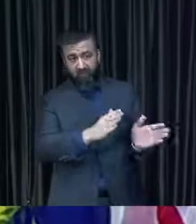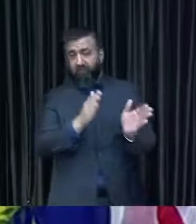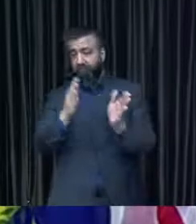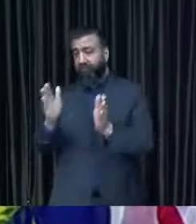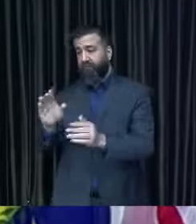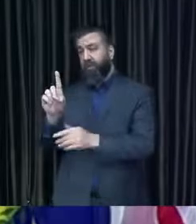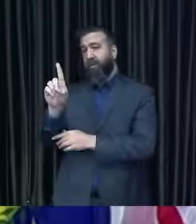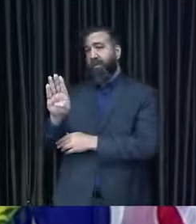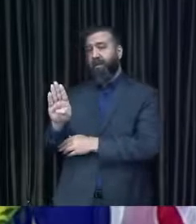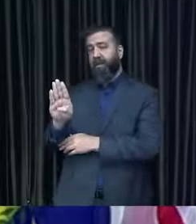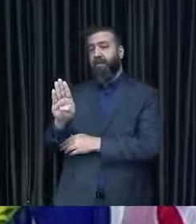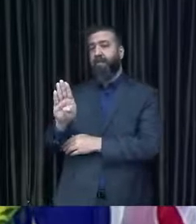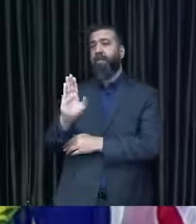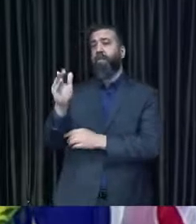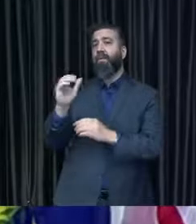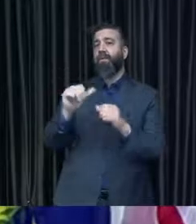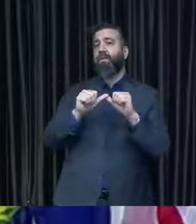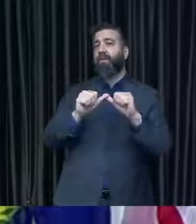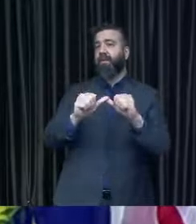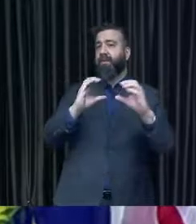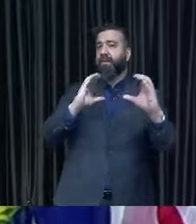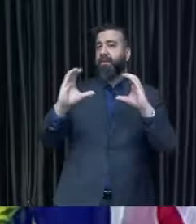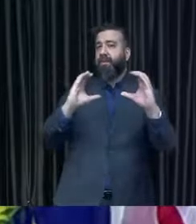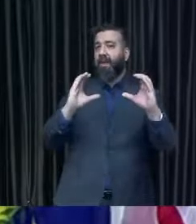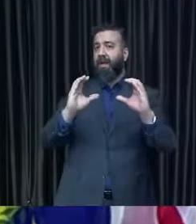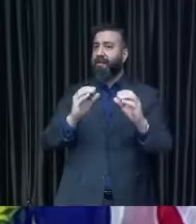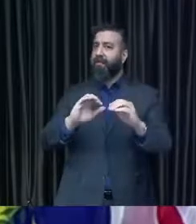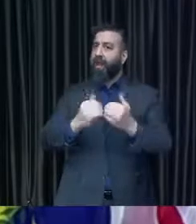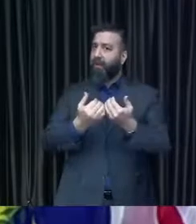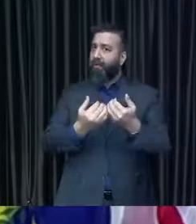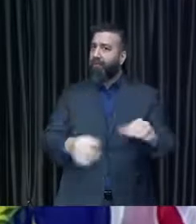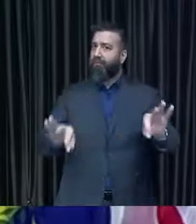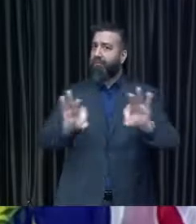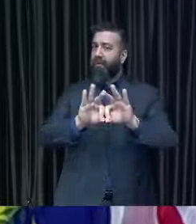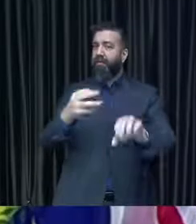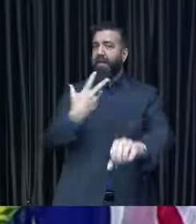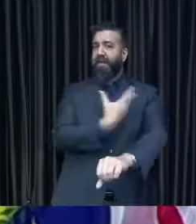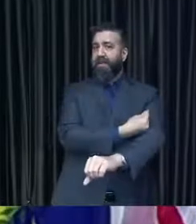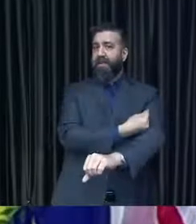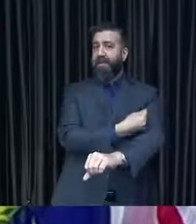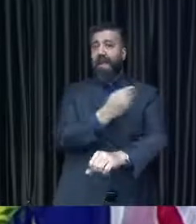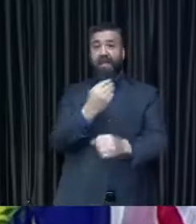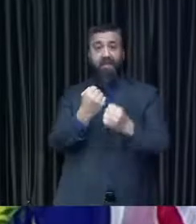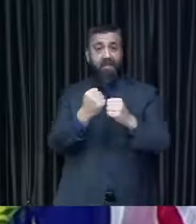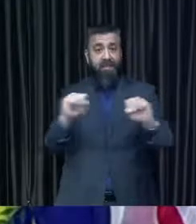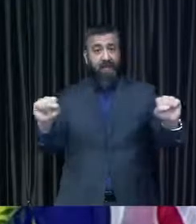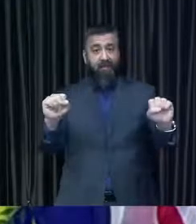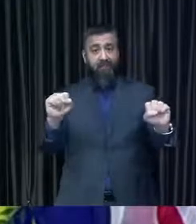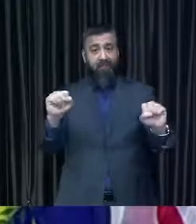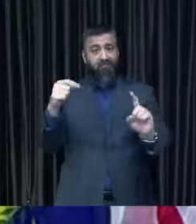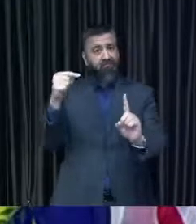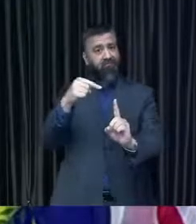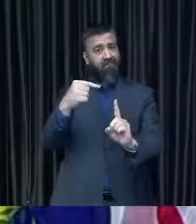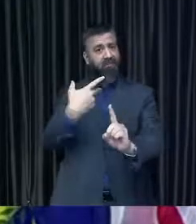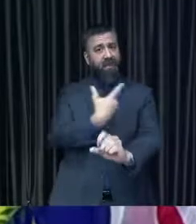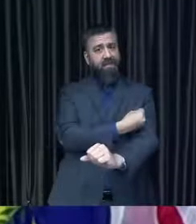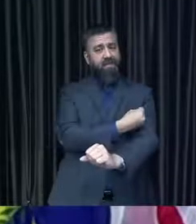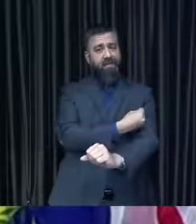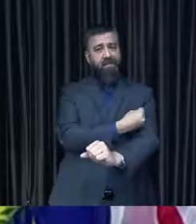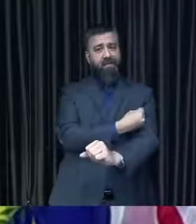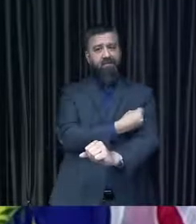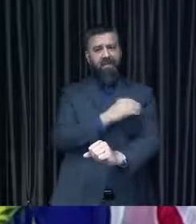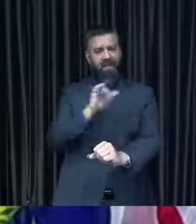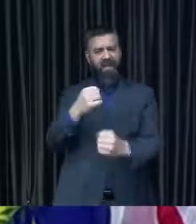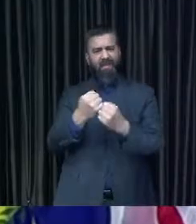We will continue to communicate the value of the vaccine, the importance of the vaccine, and the safety of the vaccine as it has been